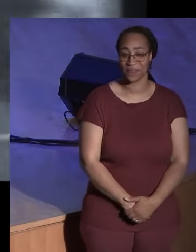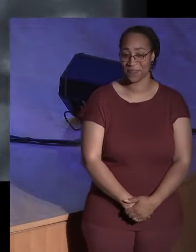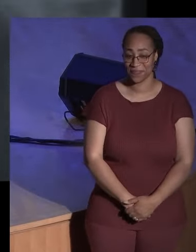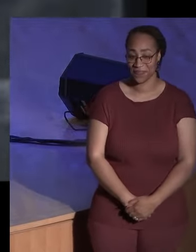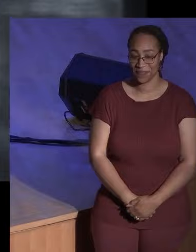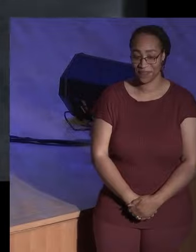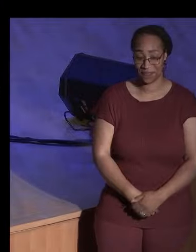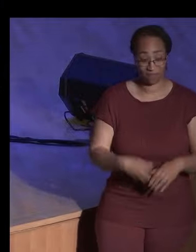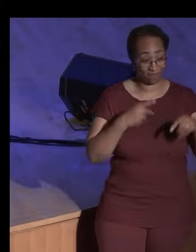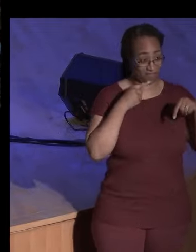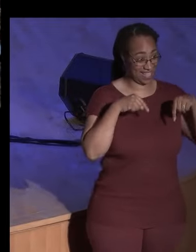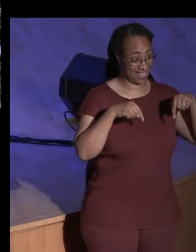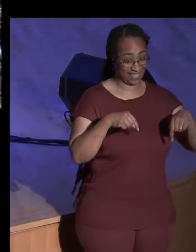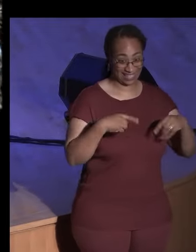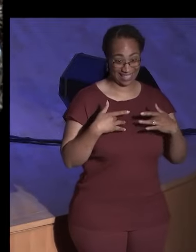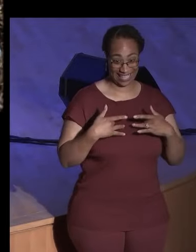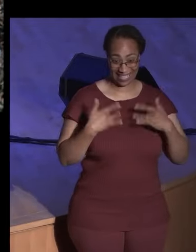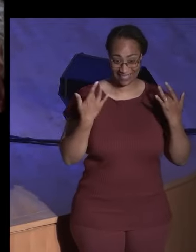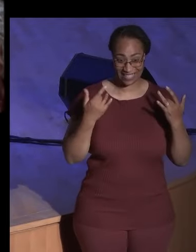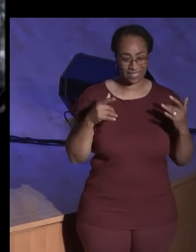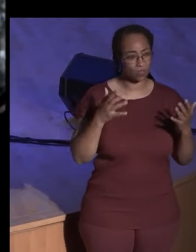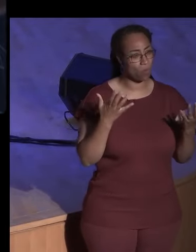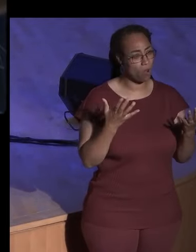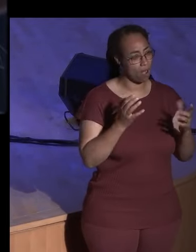Is a right of cultural democracy.